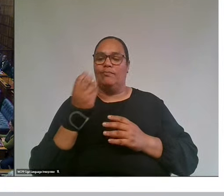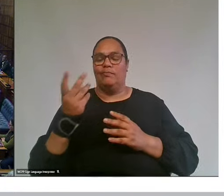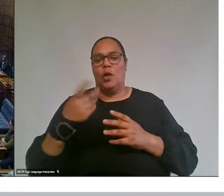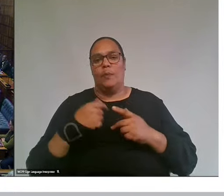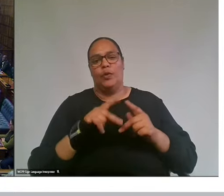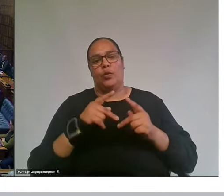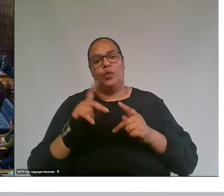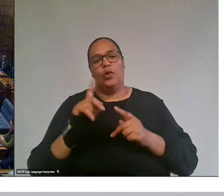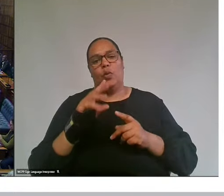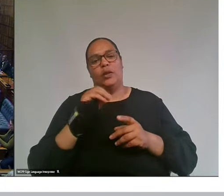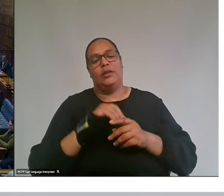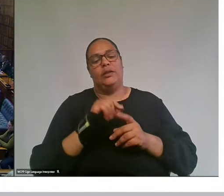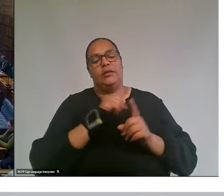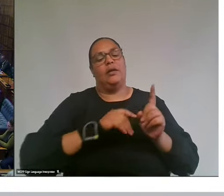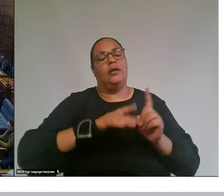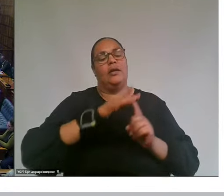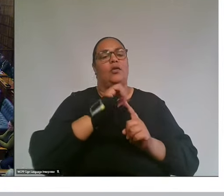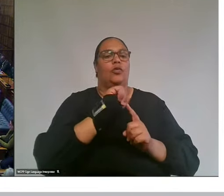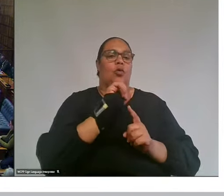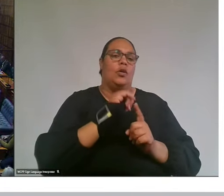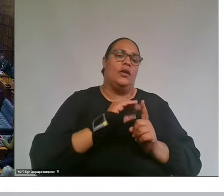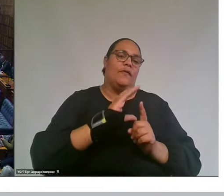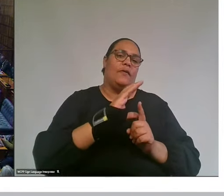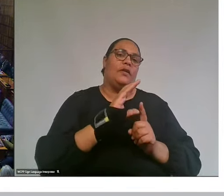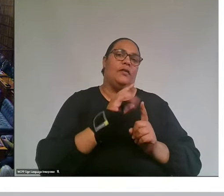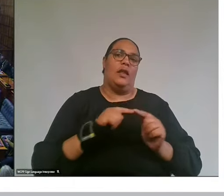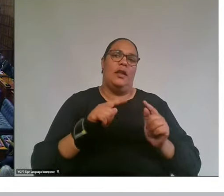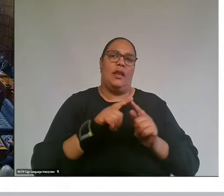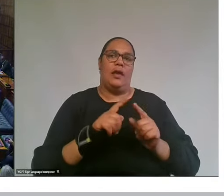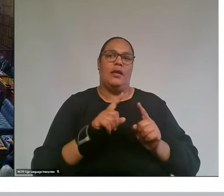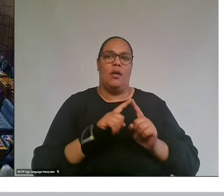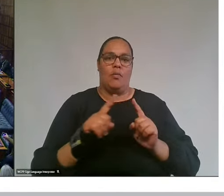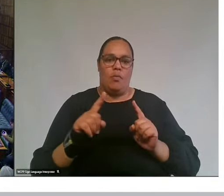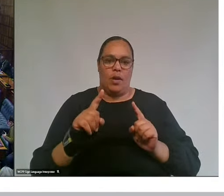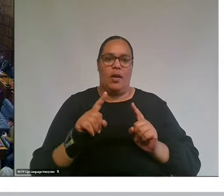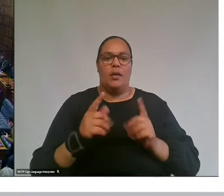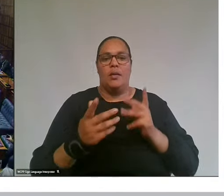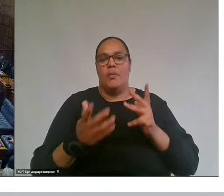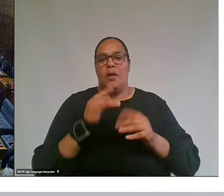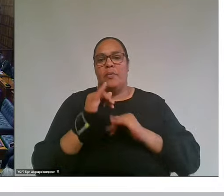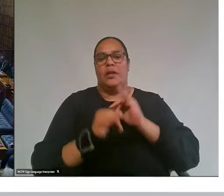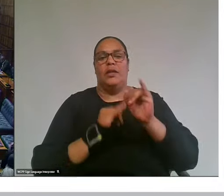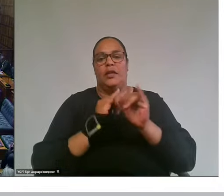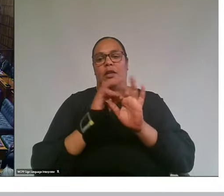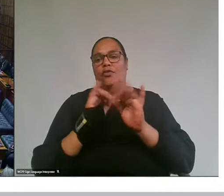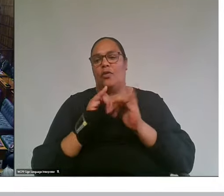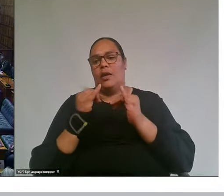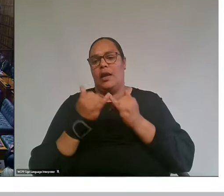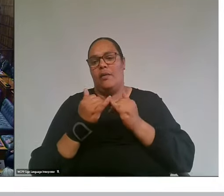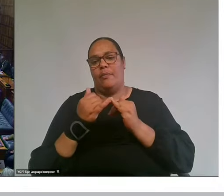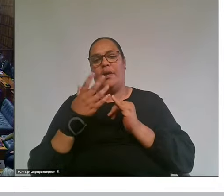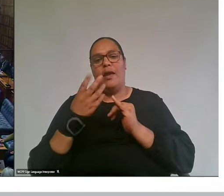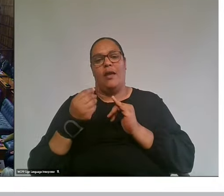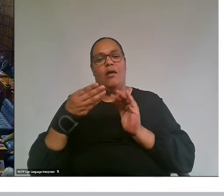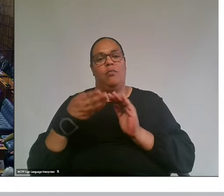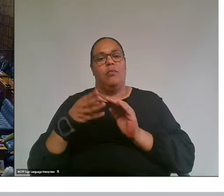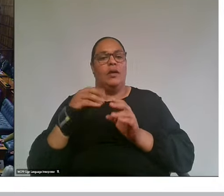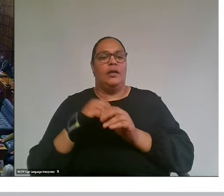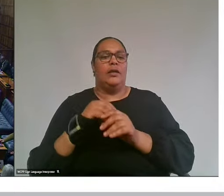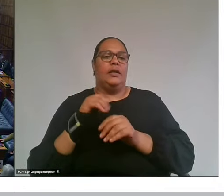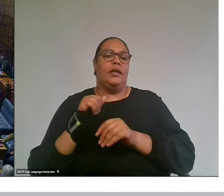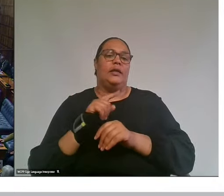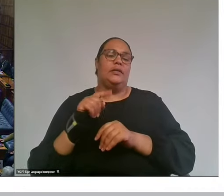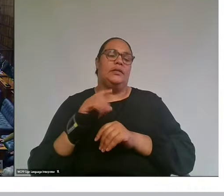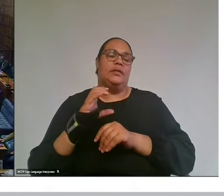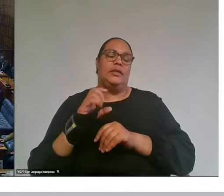surround that particular investor Landing so it may be an international company Landing in an sez or the